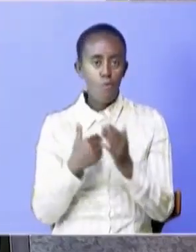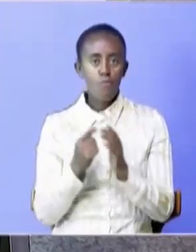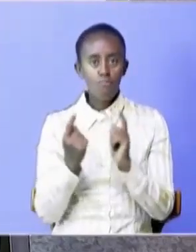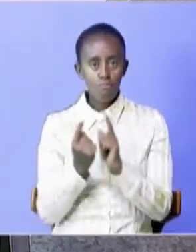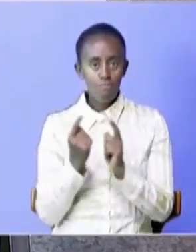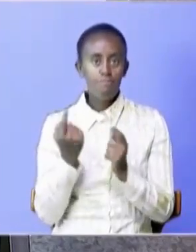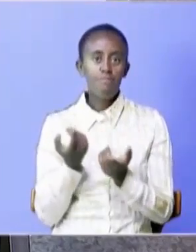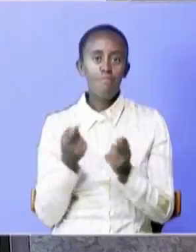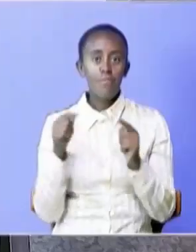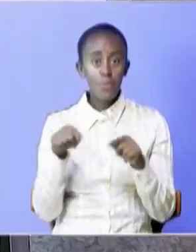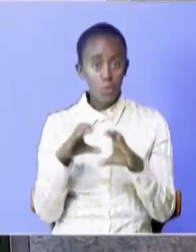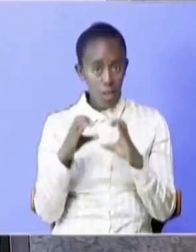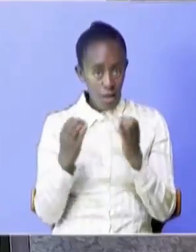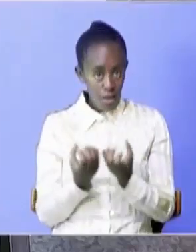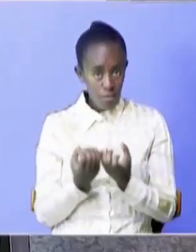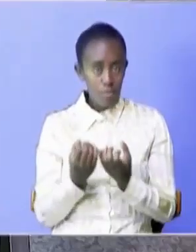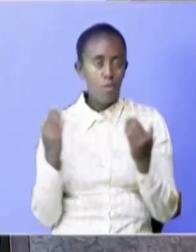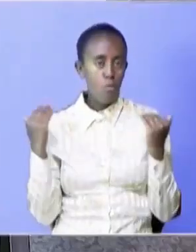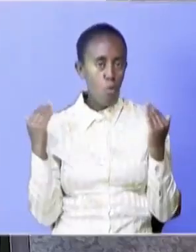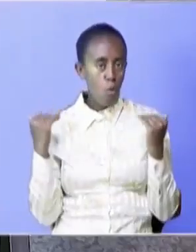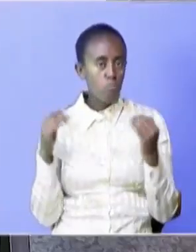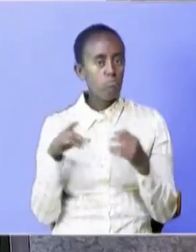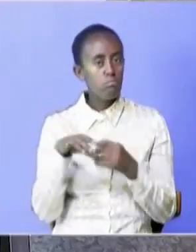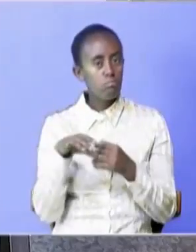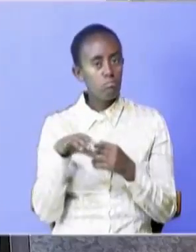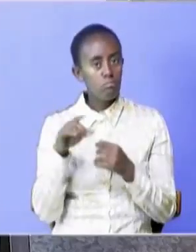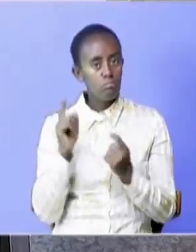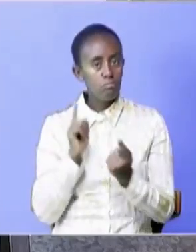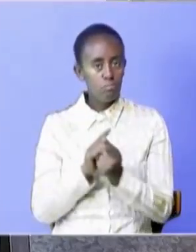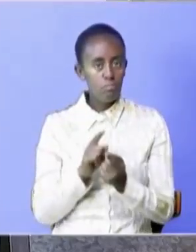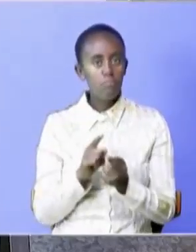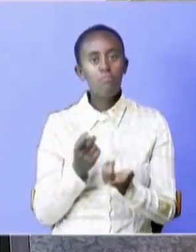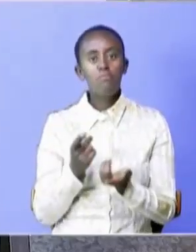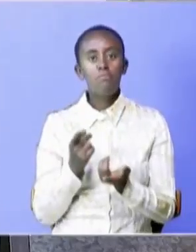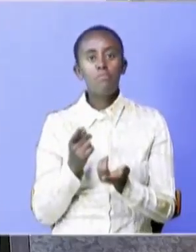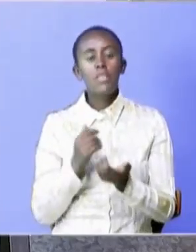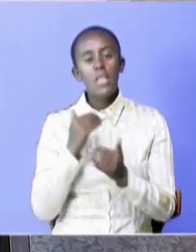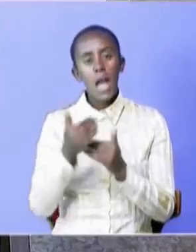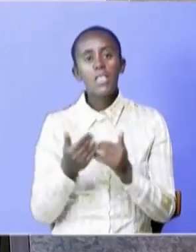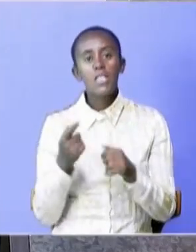tuning in to this class, and I hope you get to come and tune in